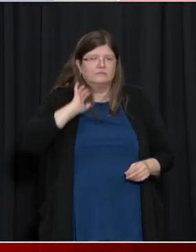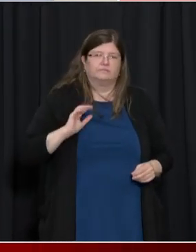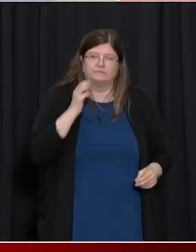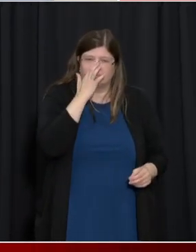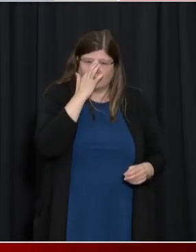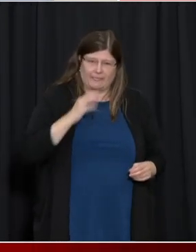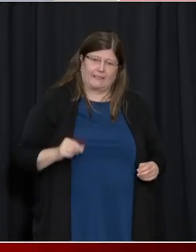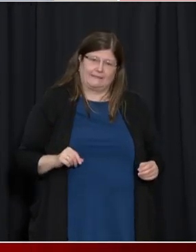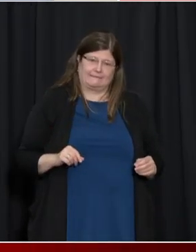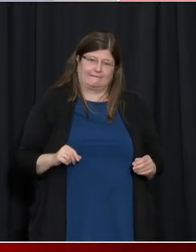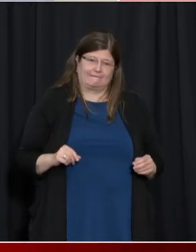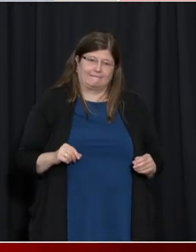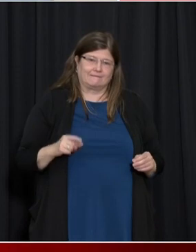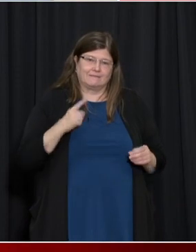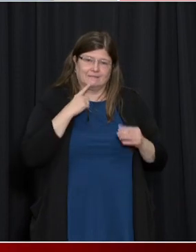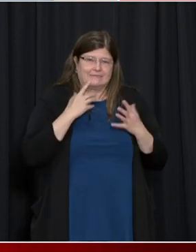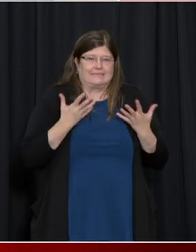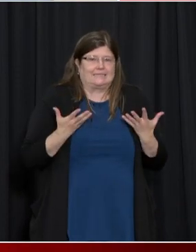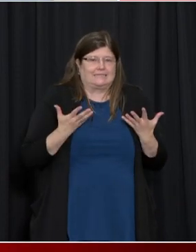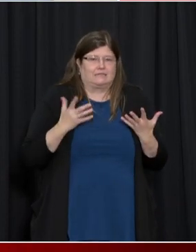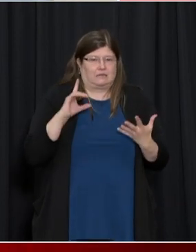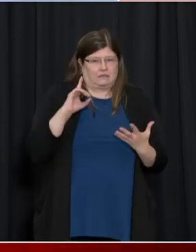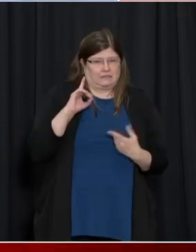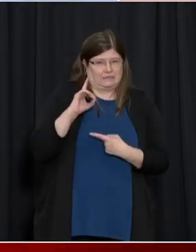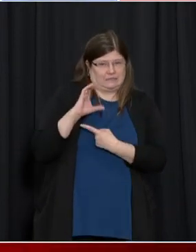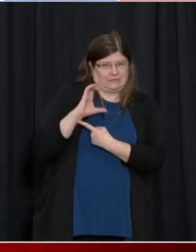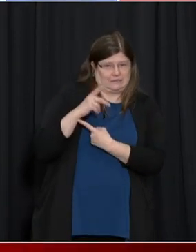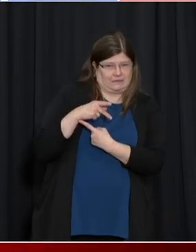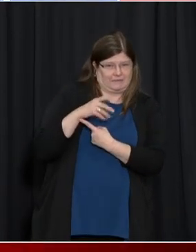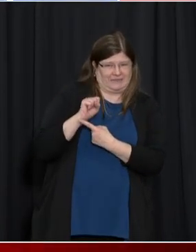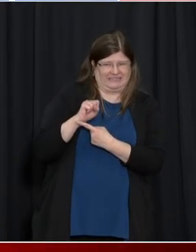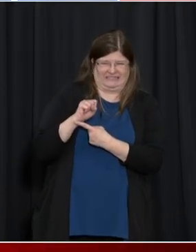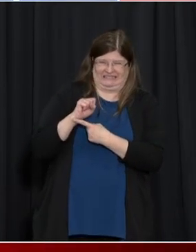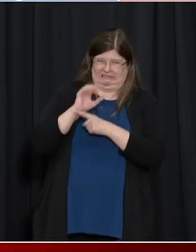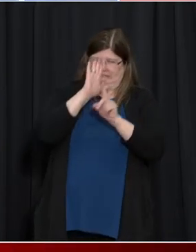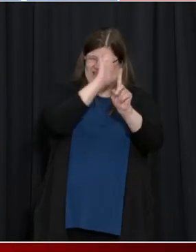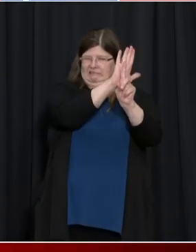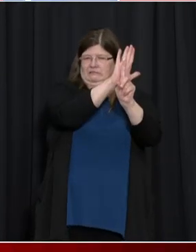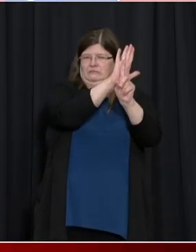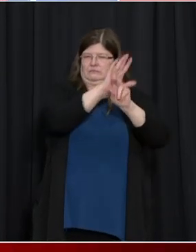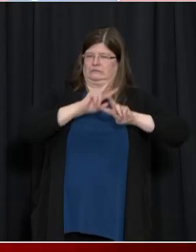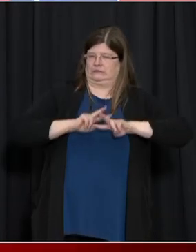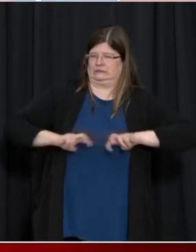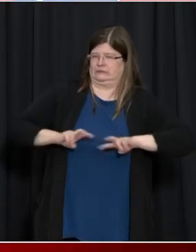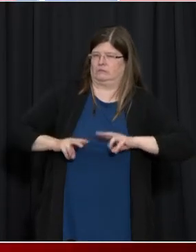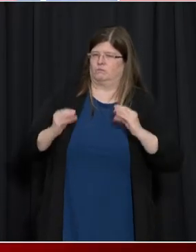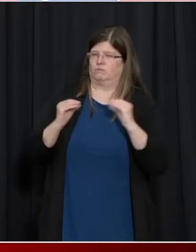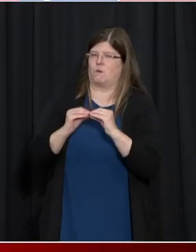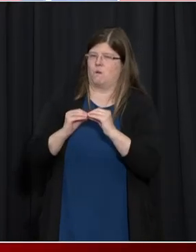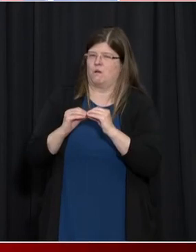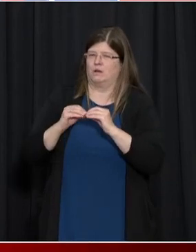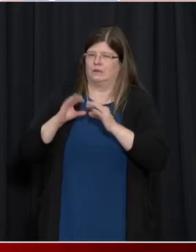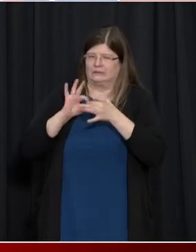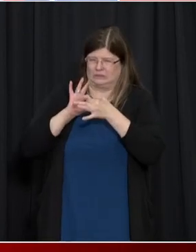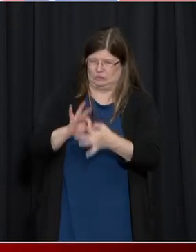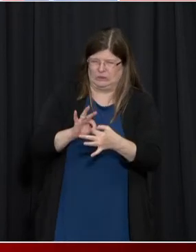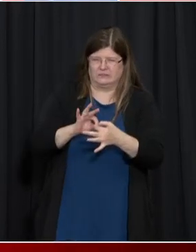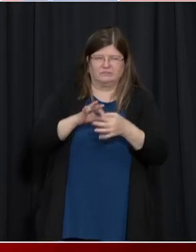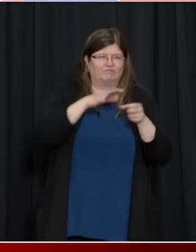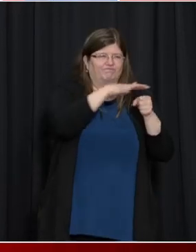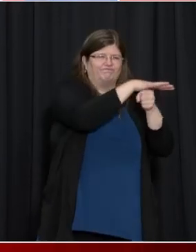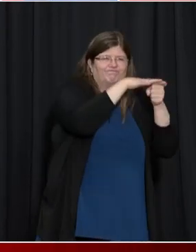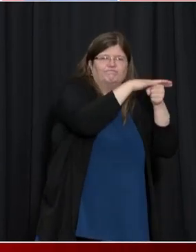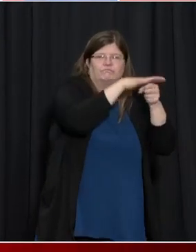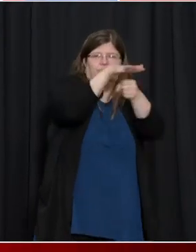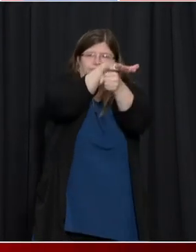other LEAs. And we expect to talk, I don't know if we'll get to specifically to that question tomorrow, but we're going